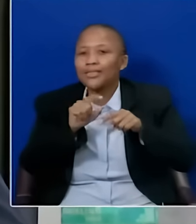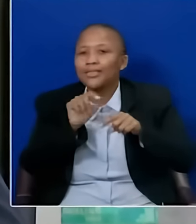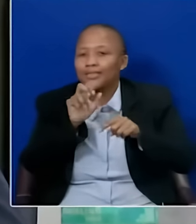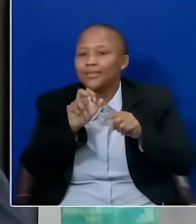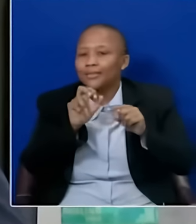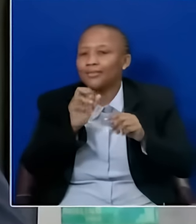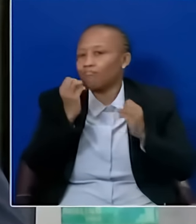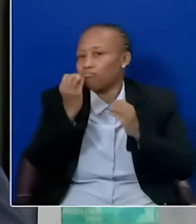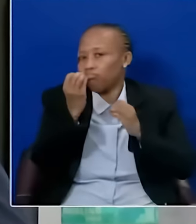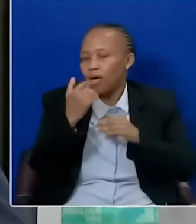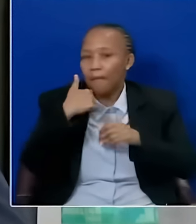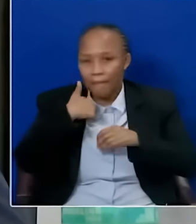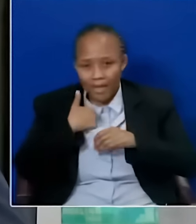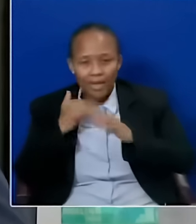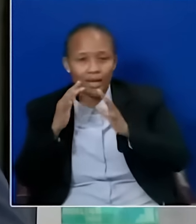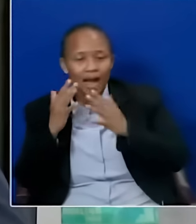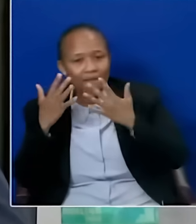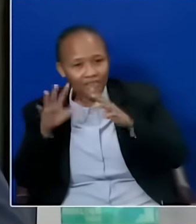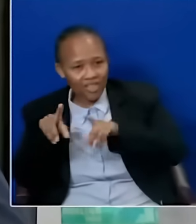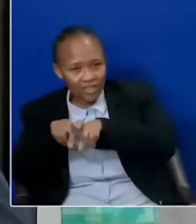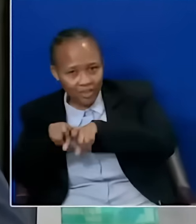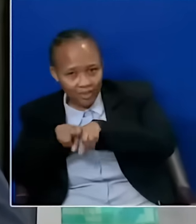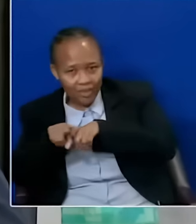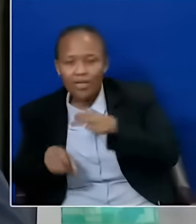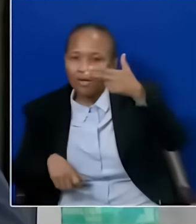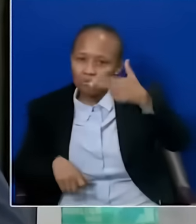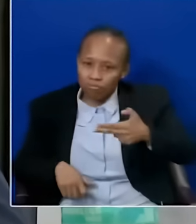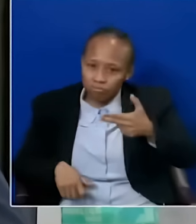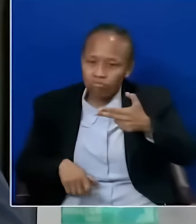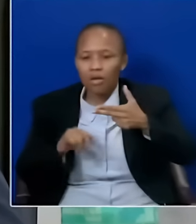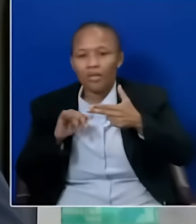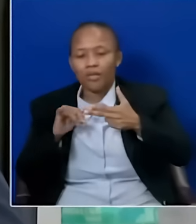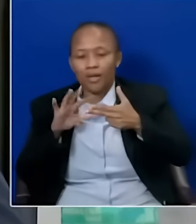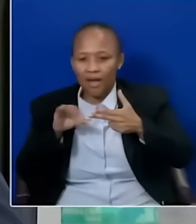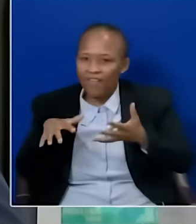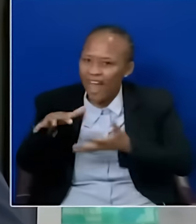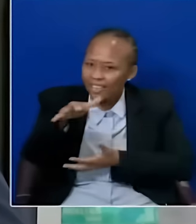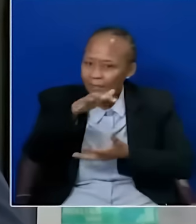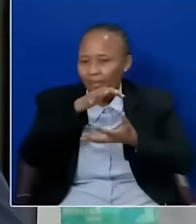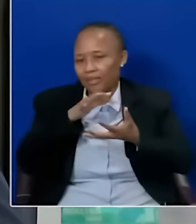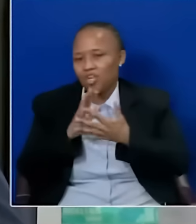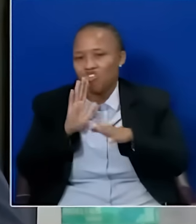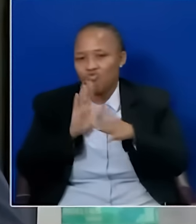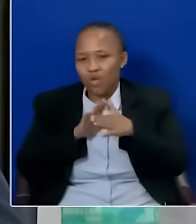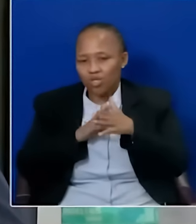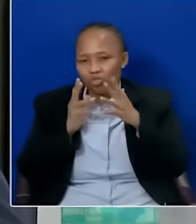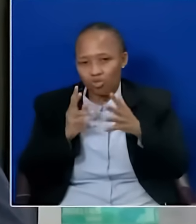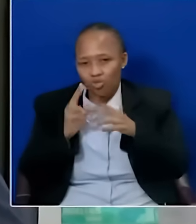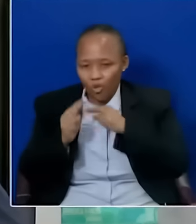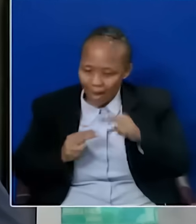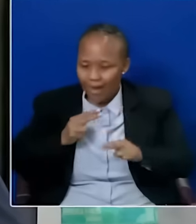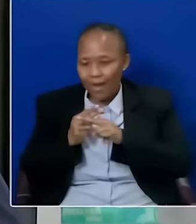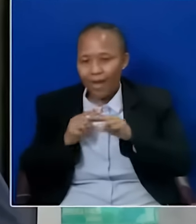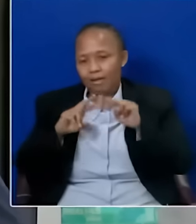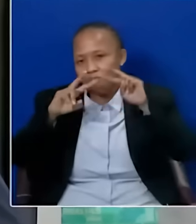shots and compared them with the exhibits. So hence, re-examination of the entire case, because he cannot use